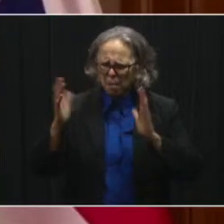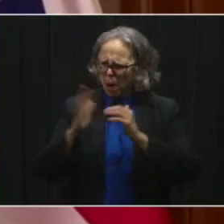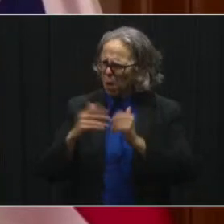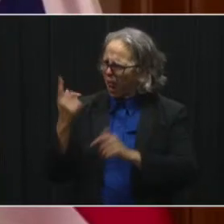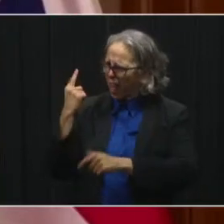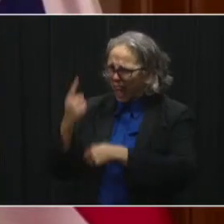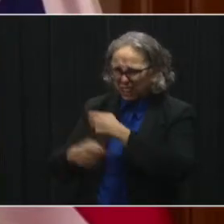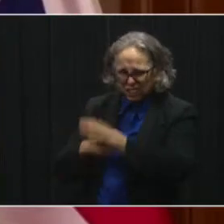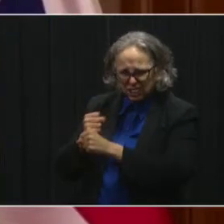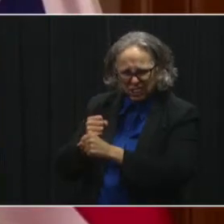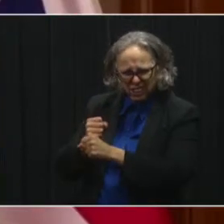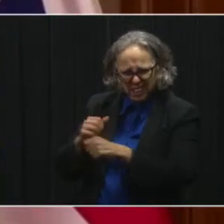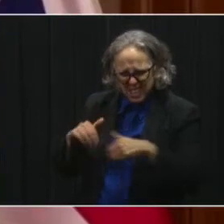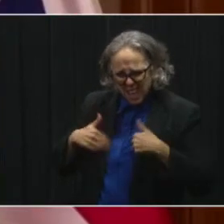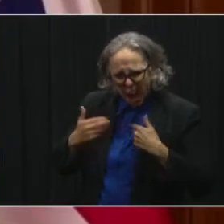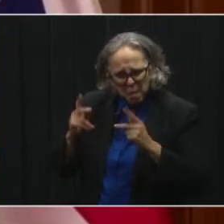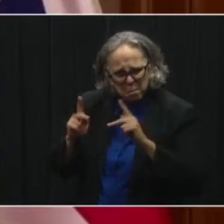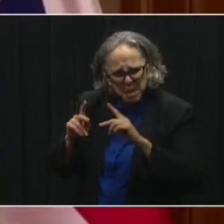well.